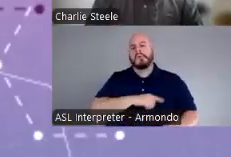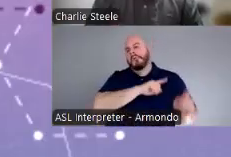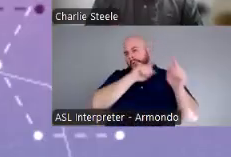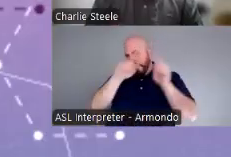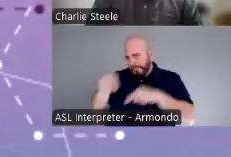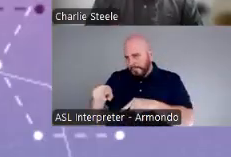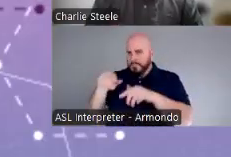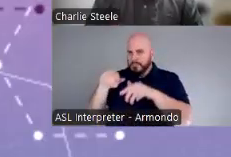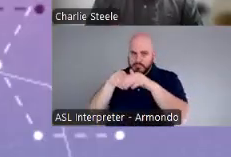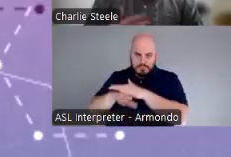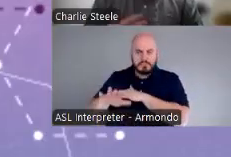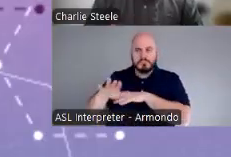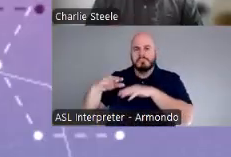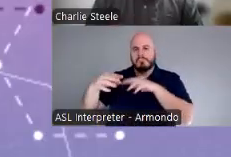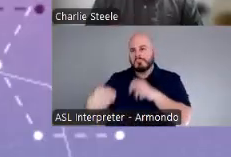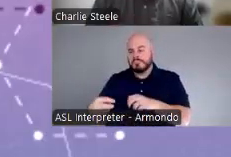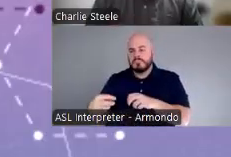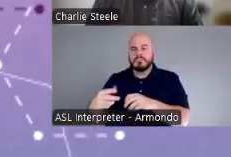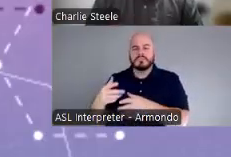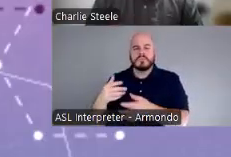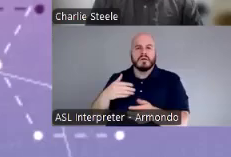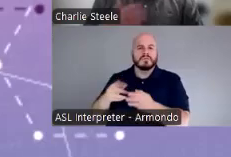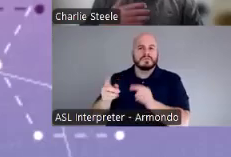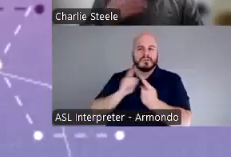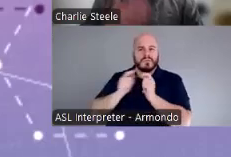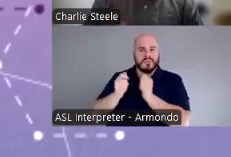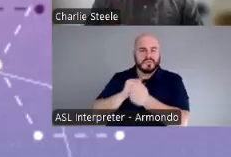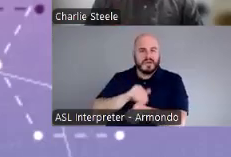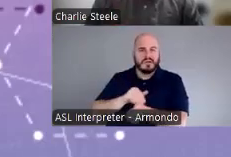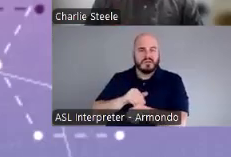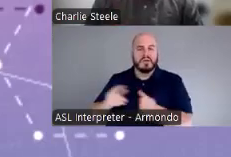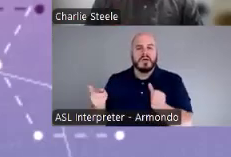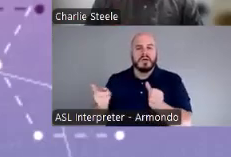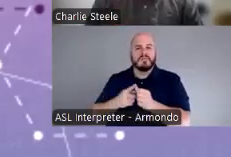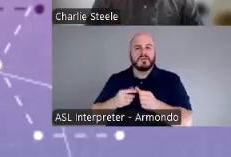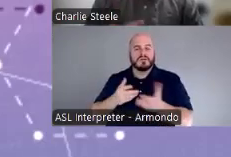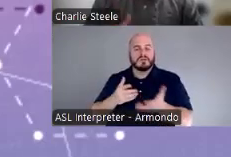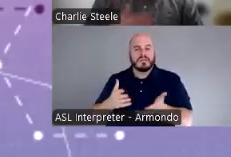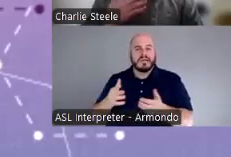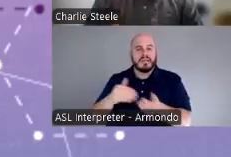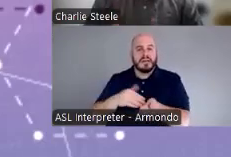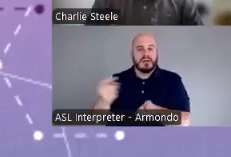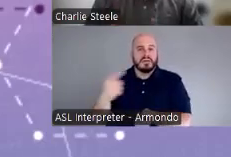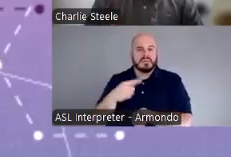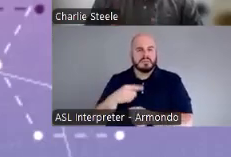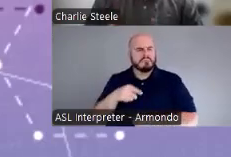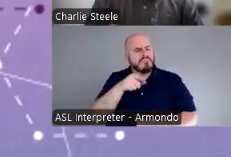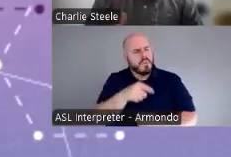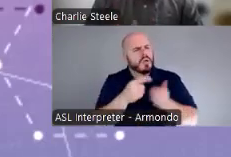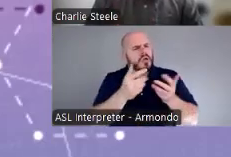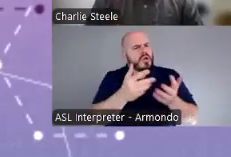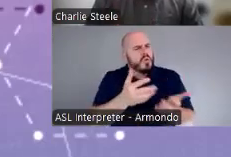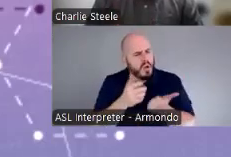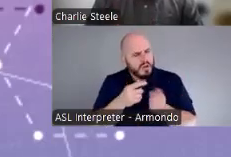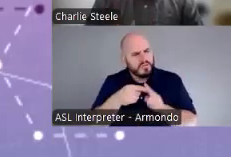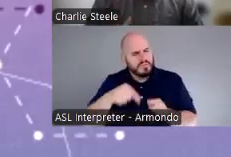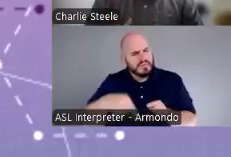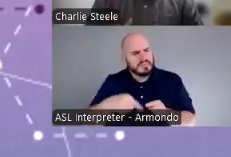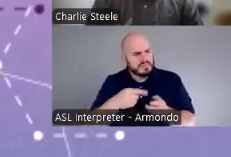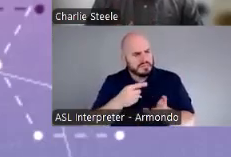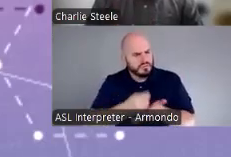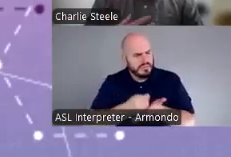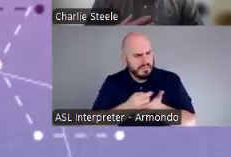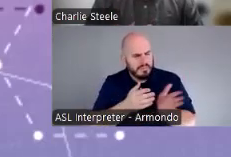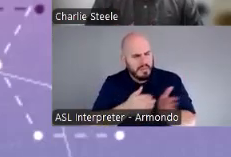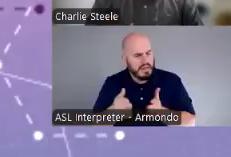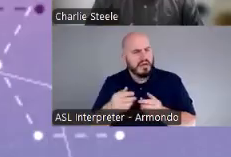I had a conversation with the doctor, and the first thing they asked was, "What do you want out of your care? What are your goals?" And it